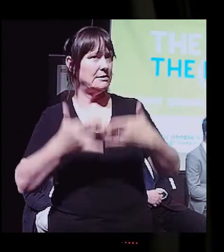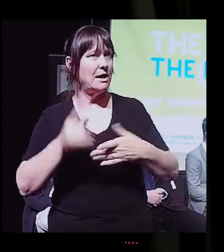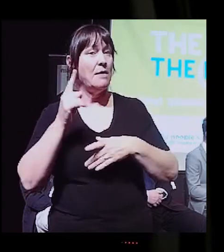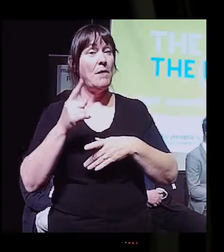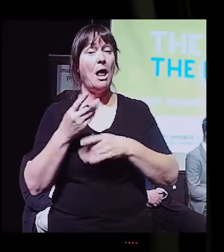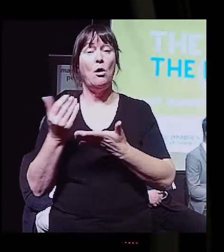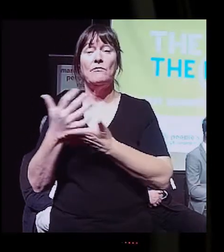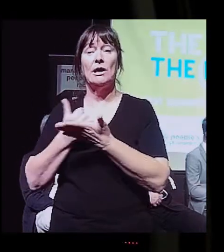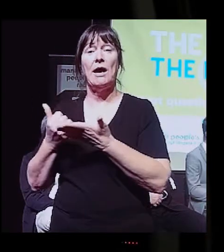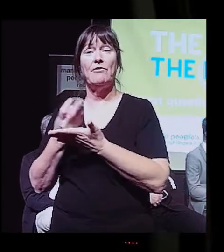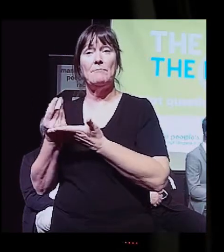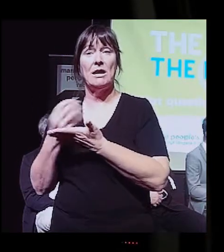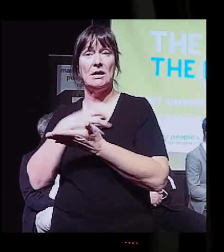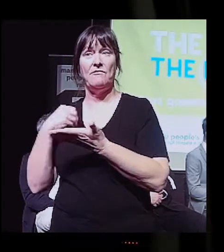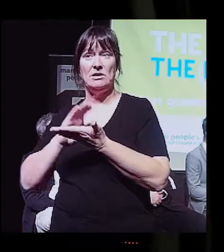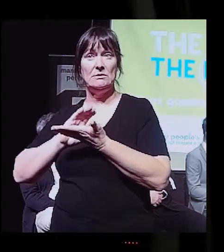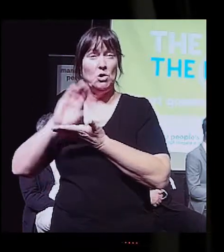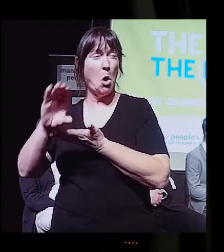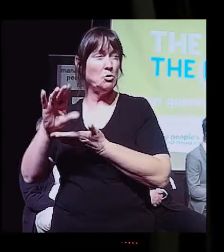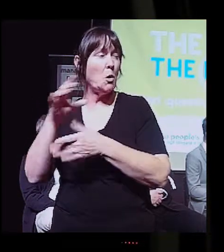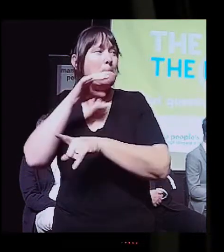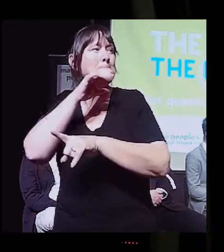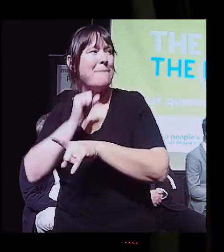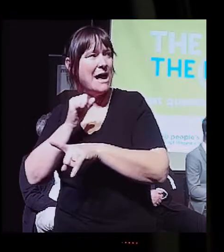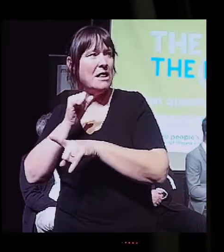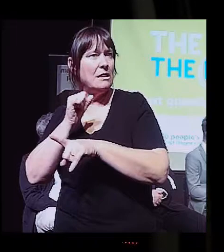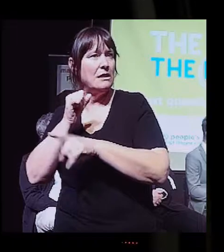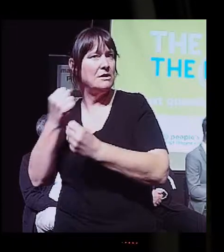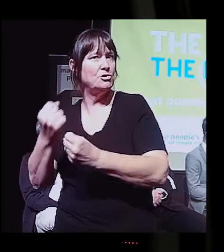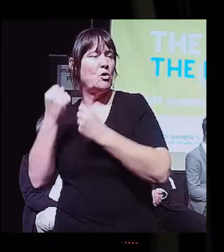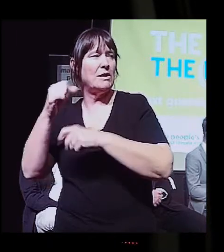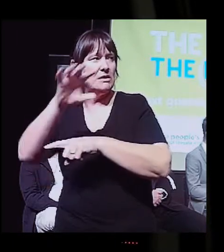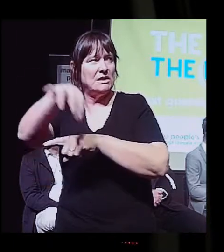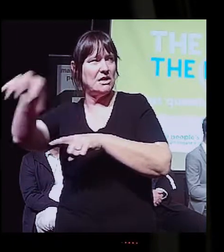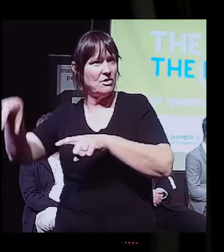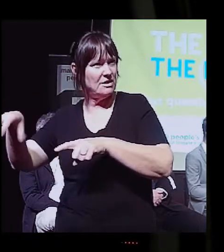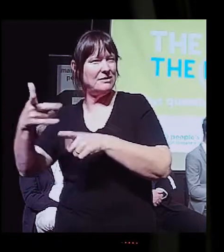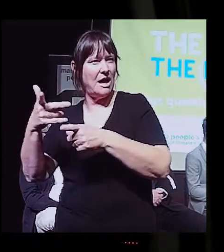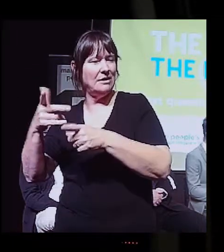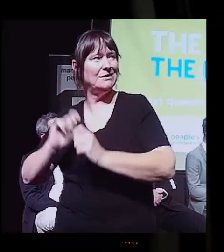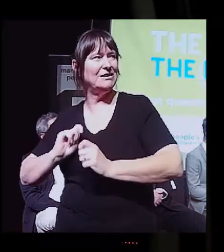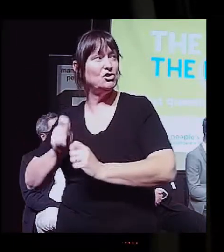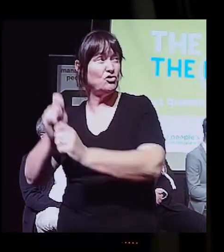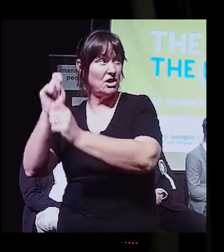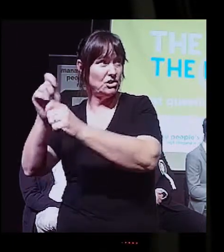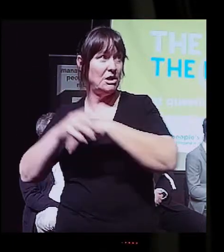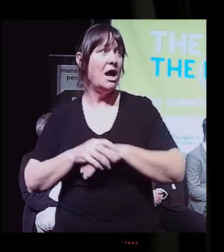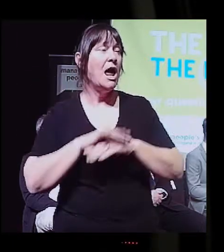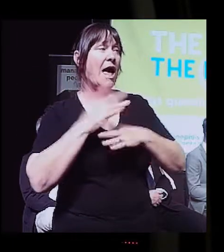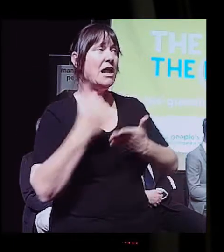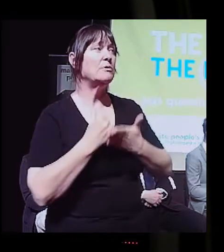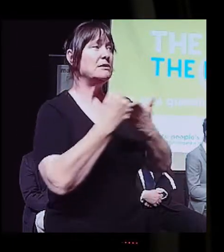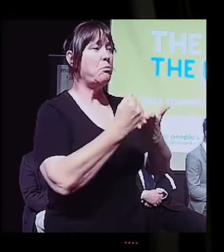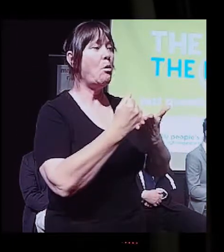is going to male-dominated industries such as construction. What will you do to ensure women are not left behind in the coronavirus